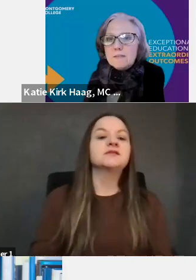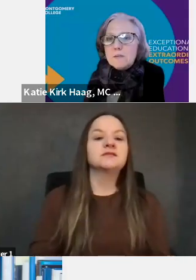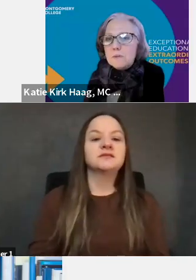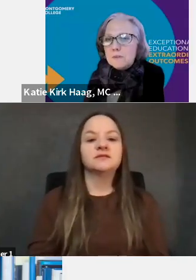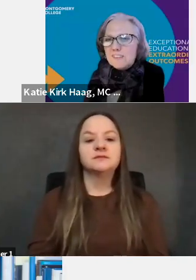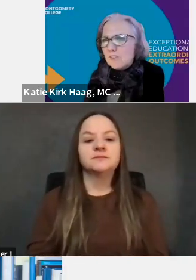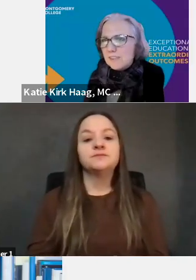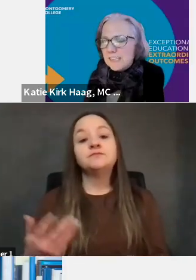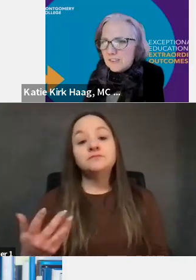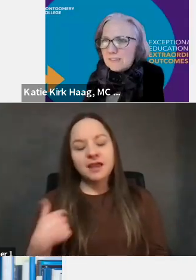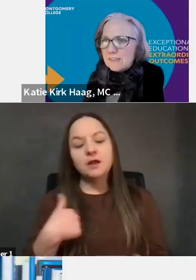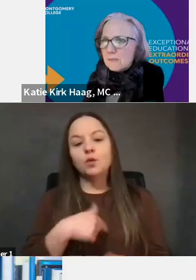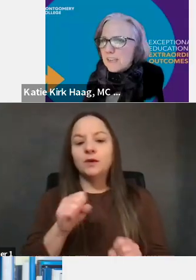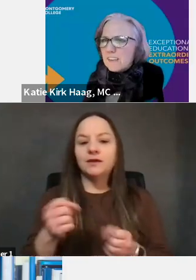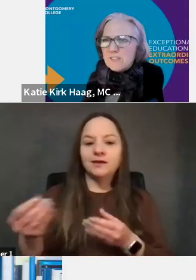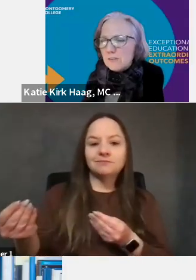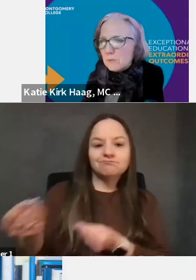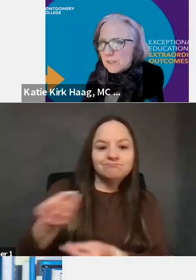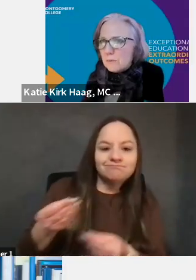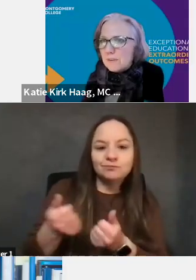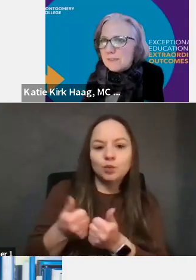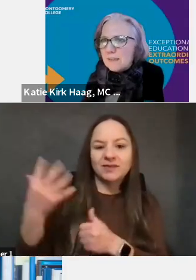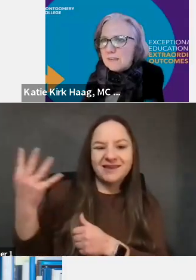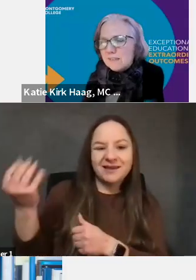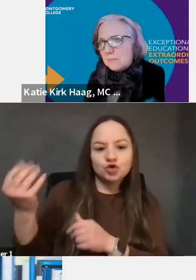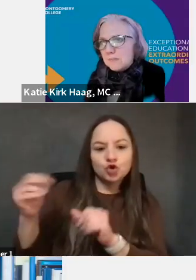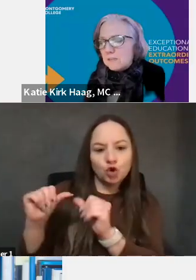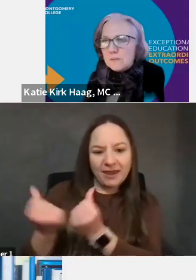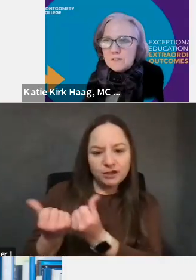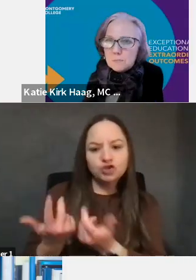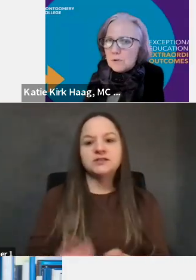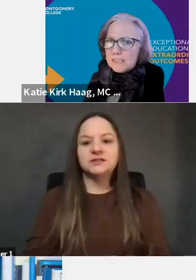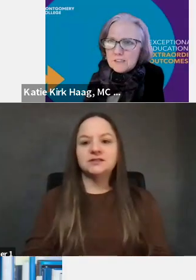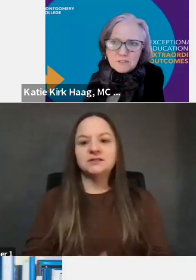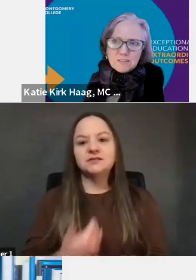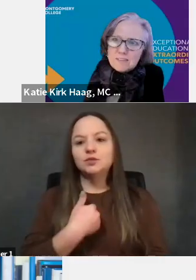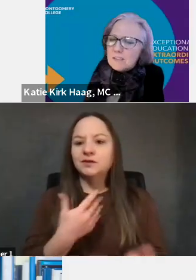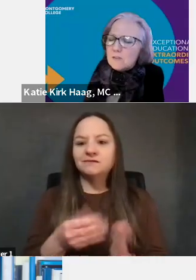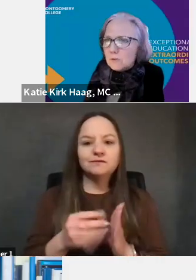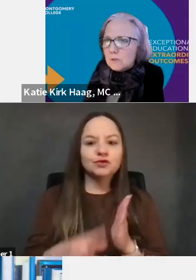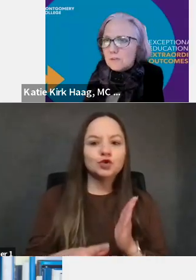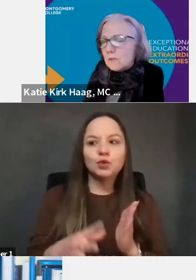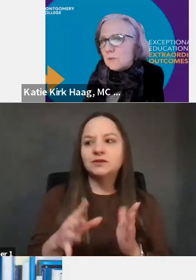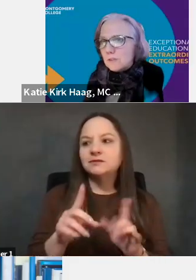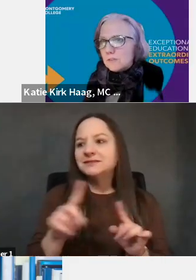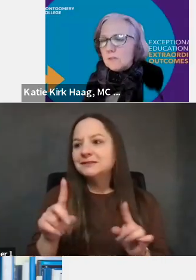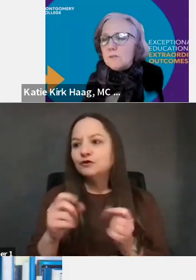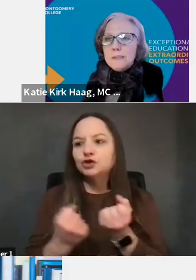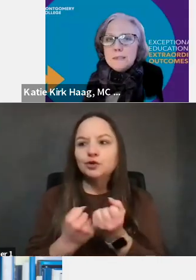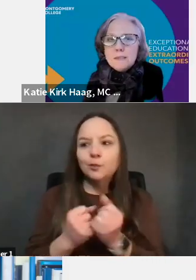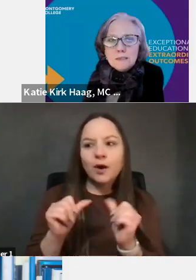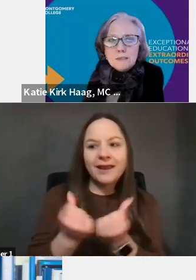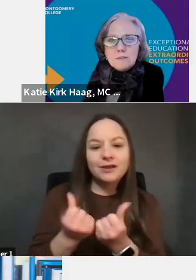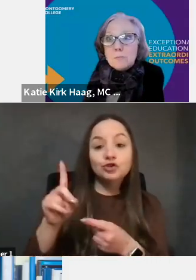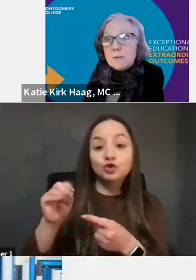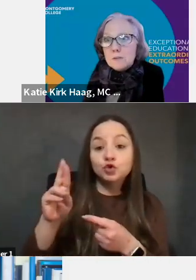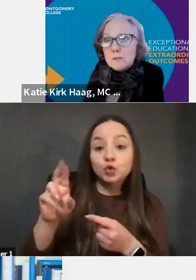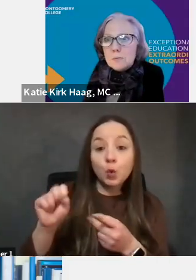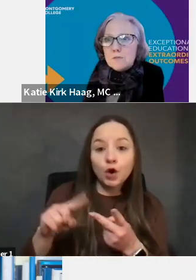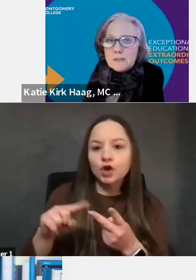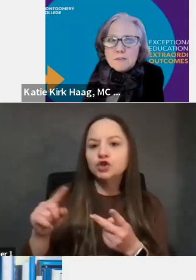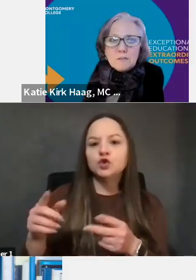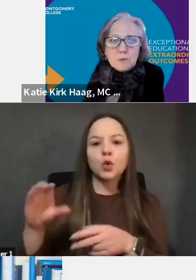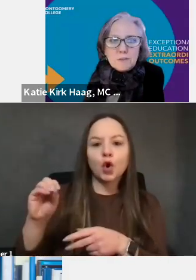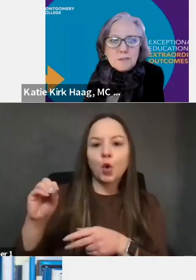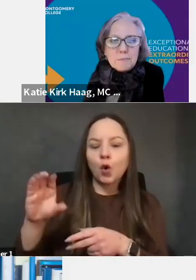a liaison with external agencies. We have students working with some different support agencies like Doors or Cornerstone